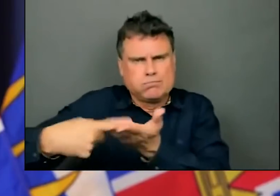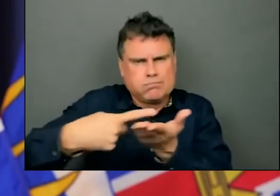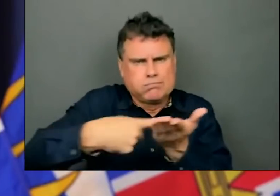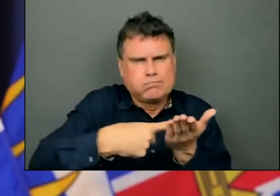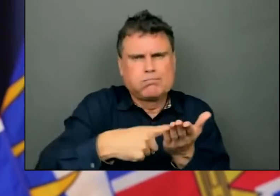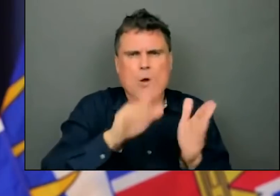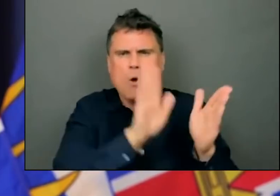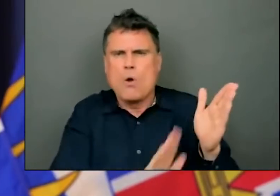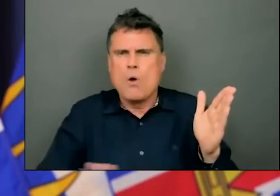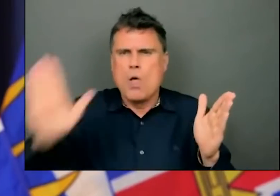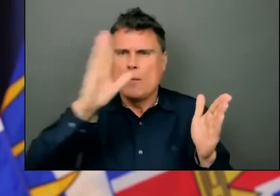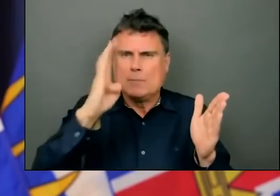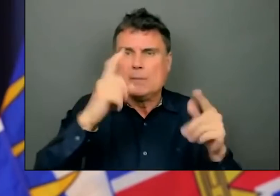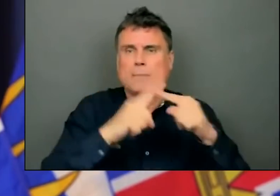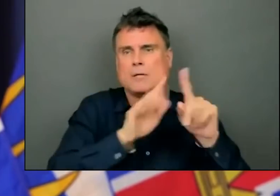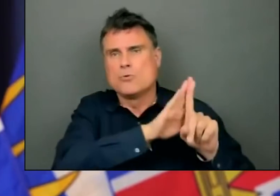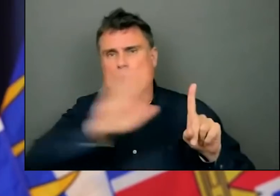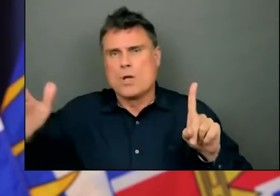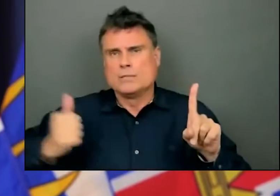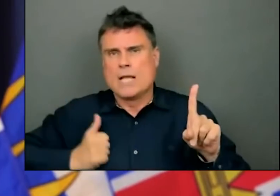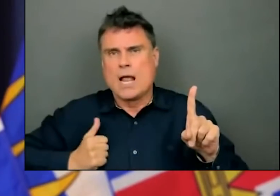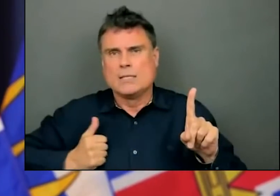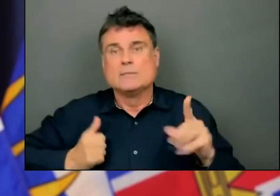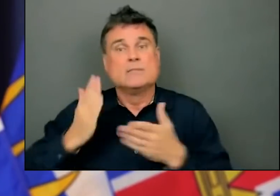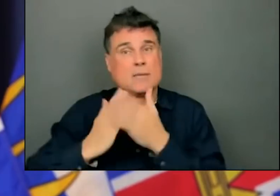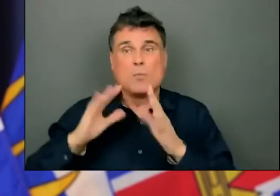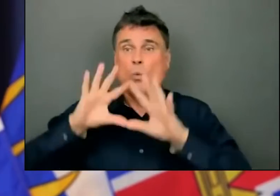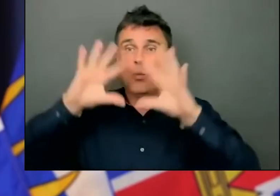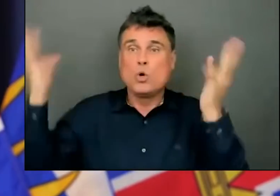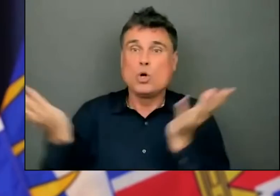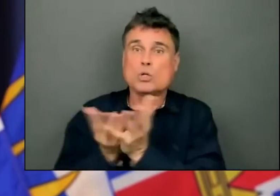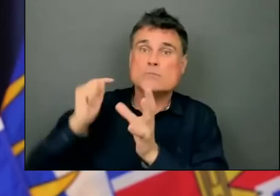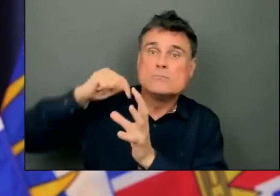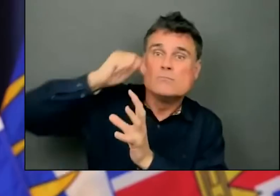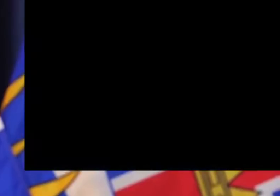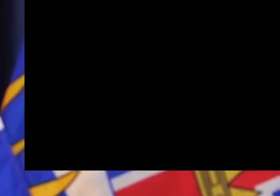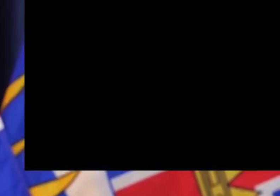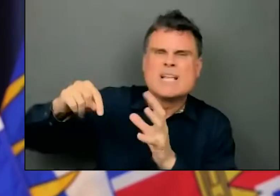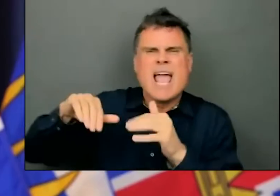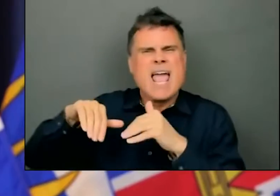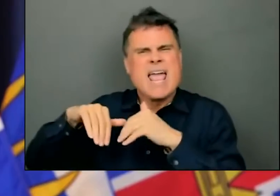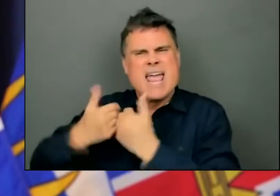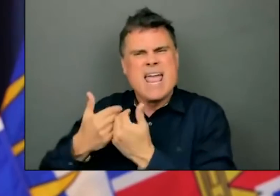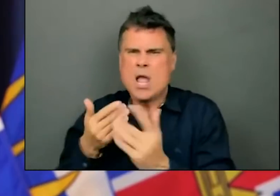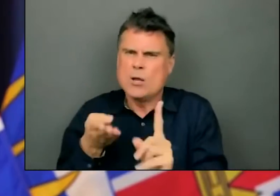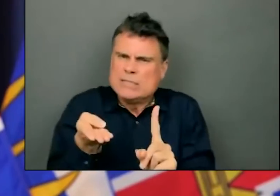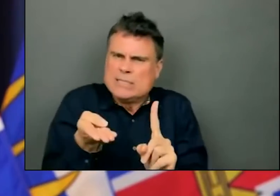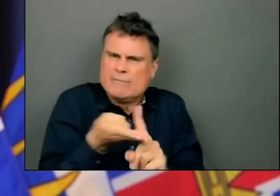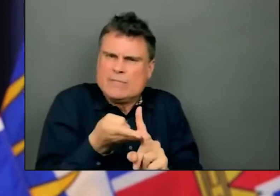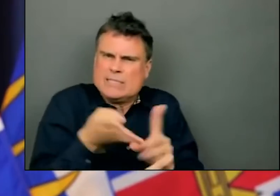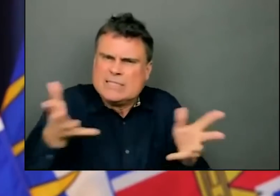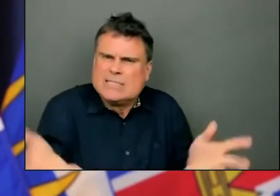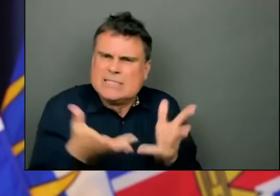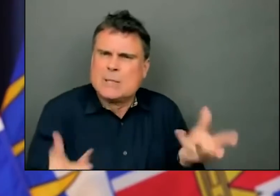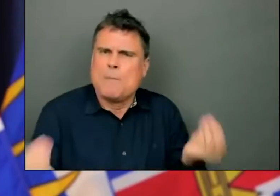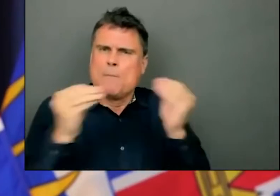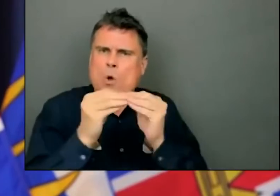country, as well as some international experts just today. This is something that we're seeing across the